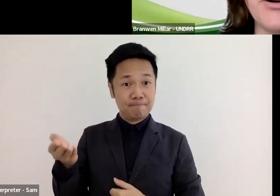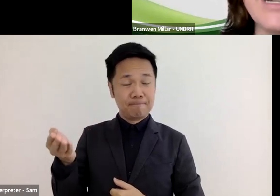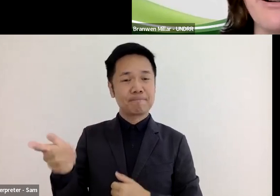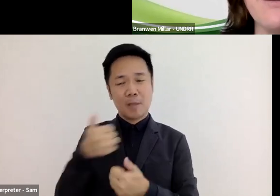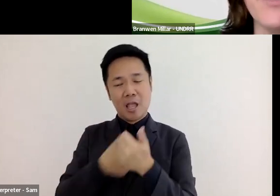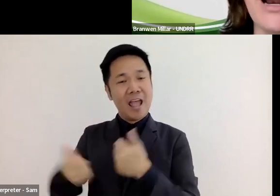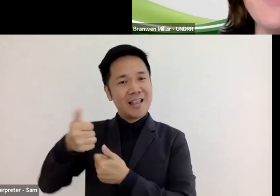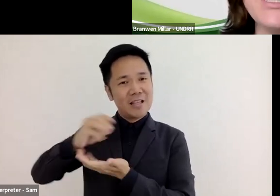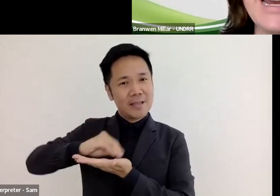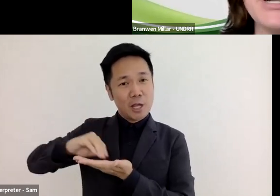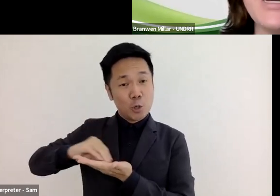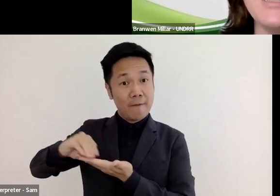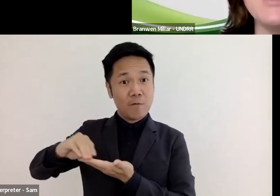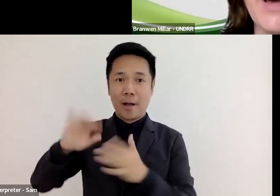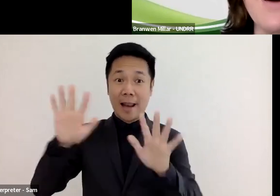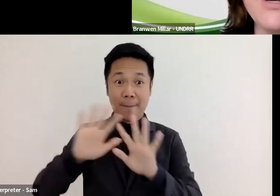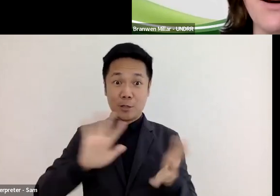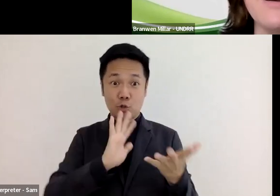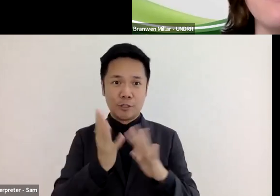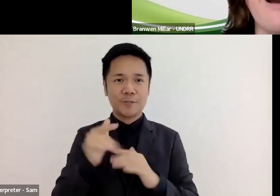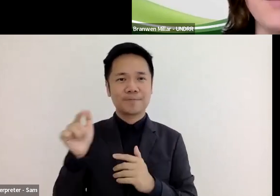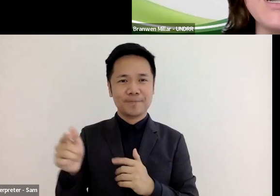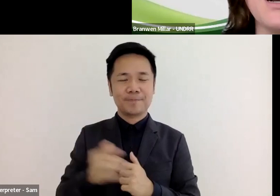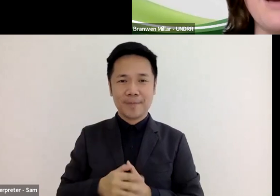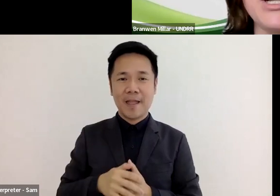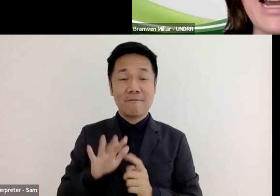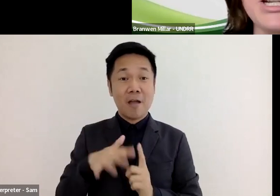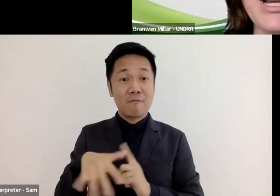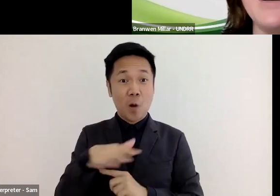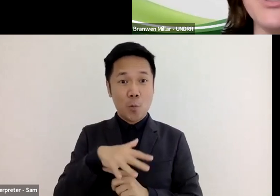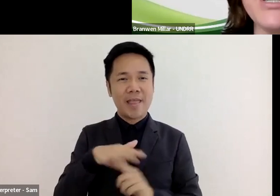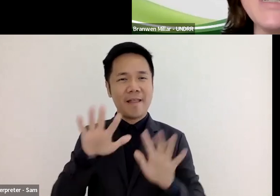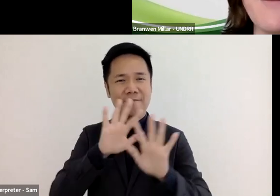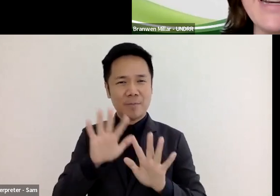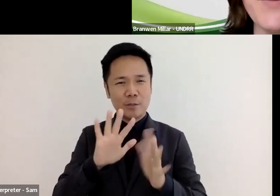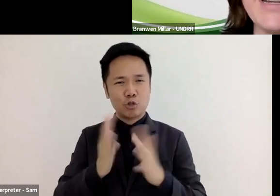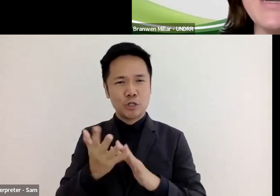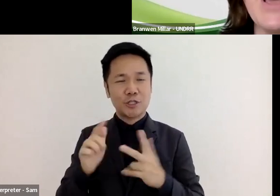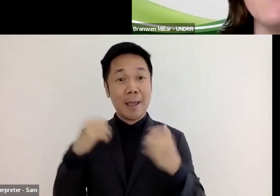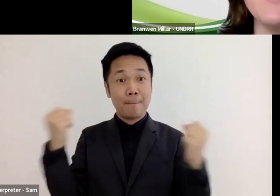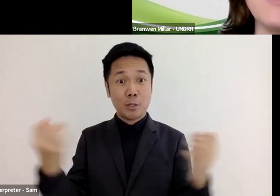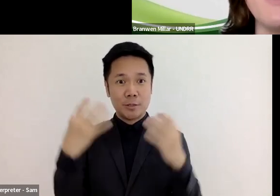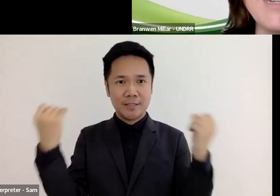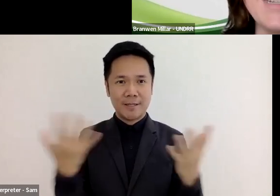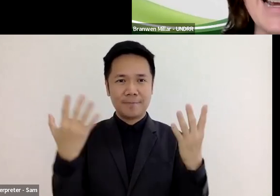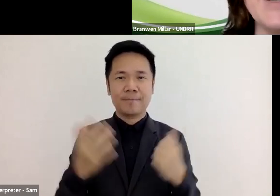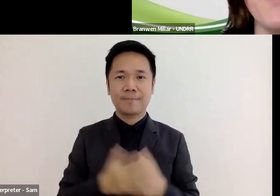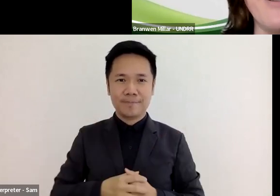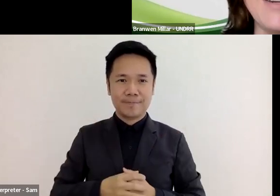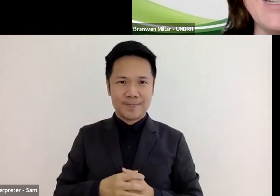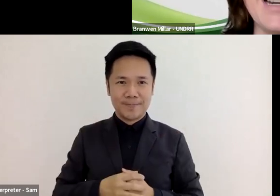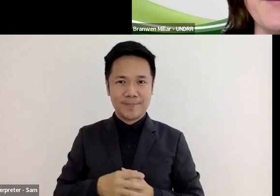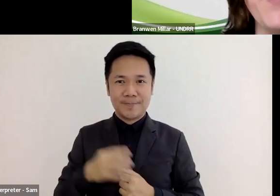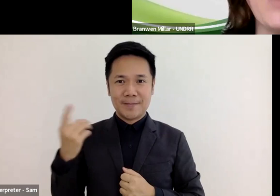Assistant Secretary for Climate Change in the Department of Environment, Climate Change and Emergency Management for the Federated States